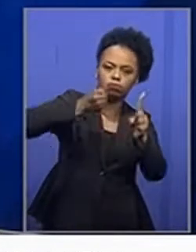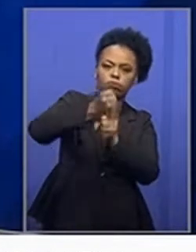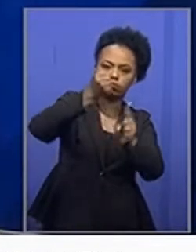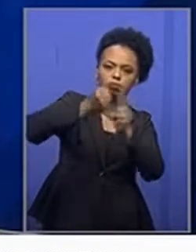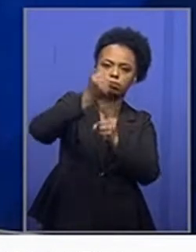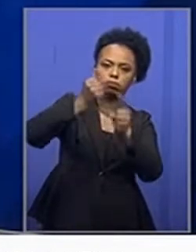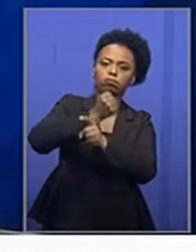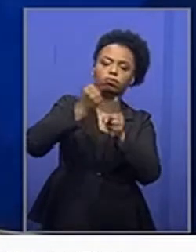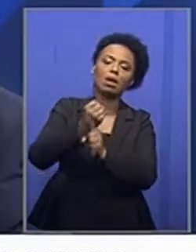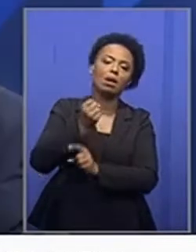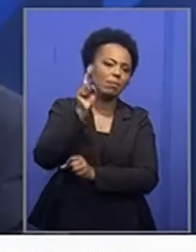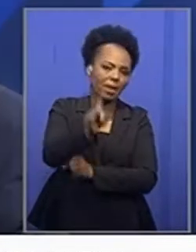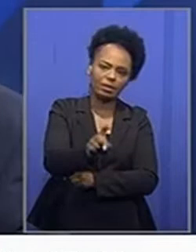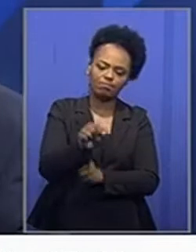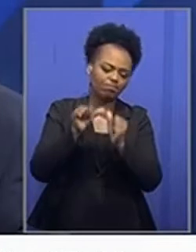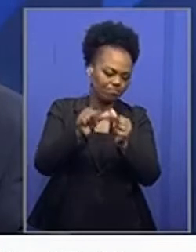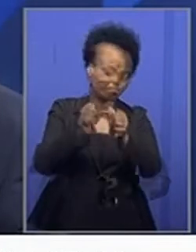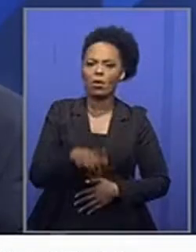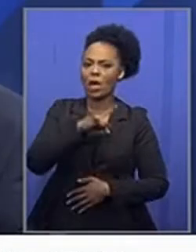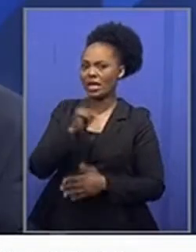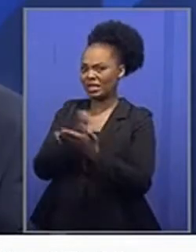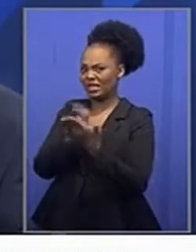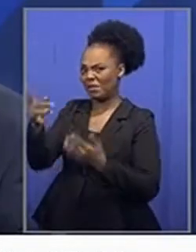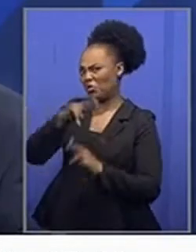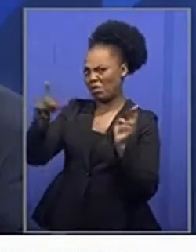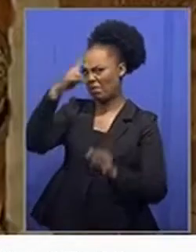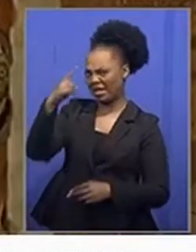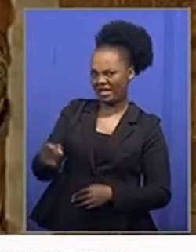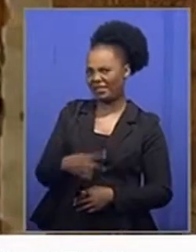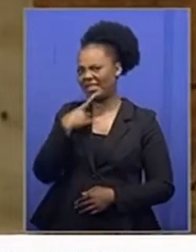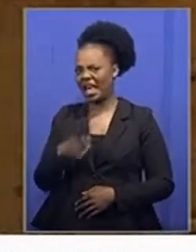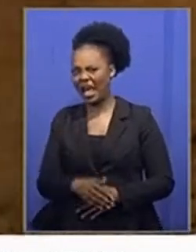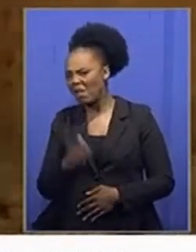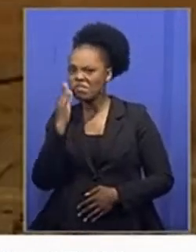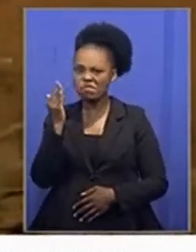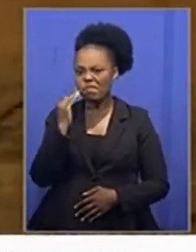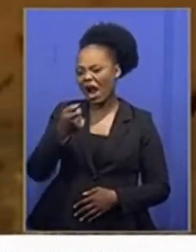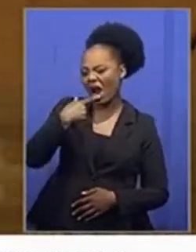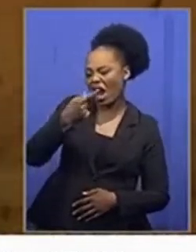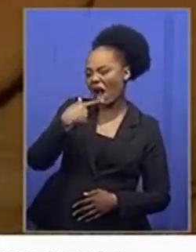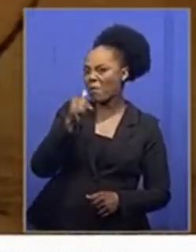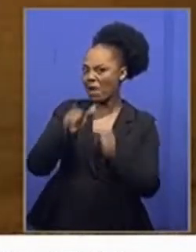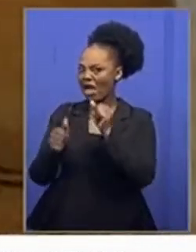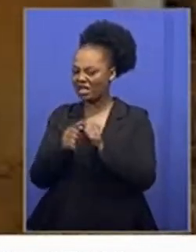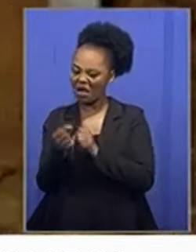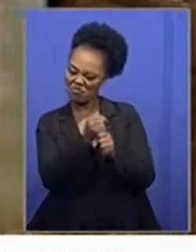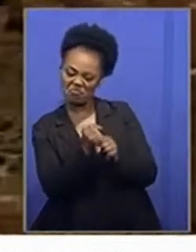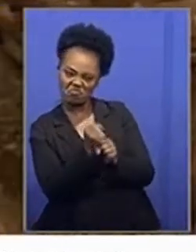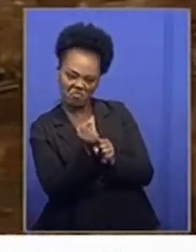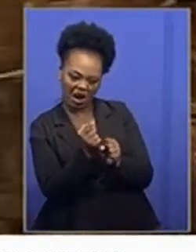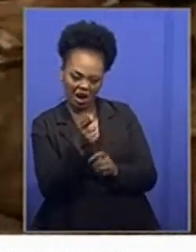wetsiwe ho bane jwale sa dumelwana na meriana sekgowa ke yona e betero feta meriana setso? Mkhulu